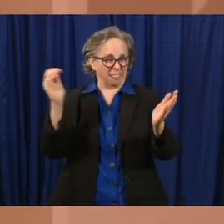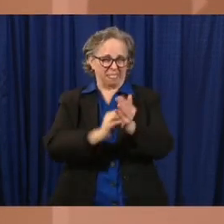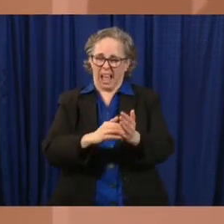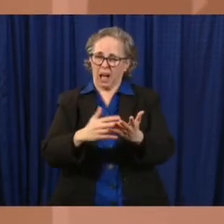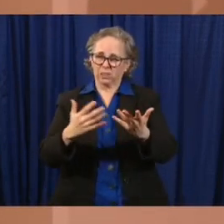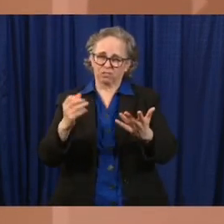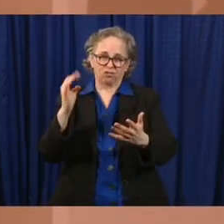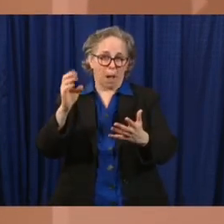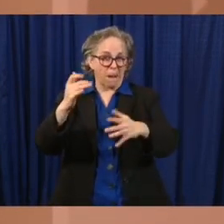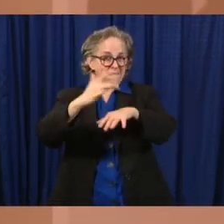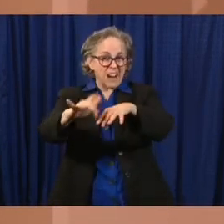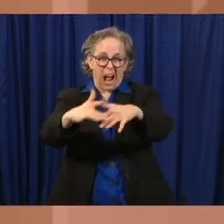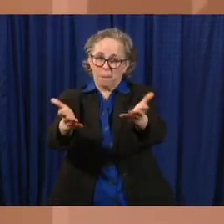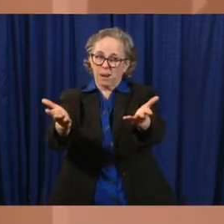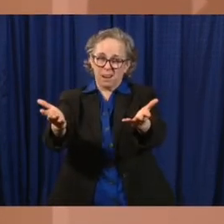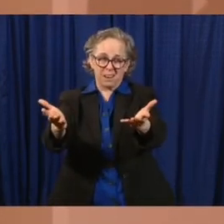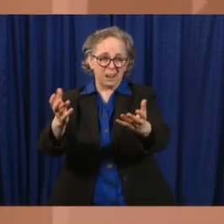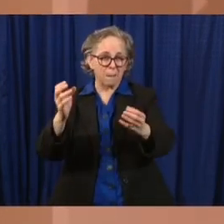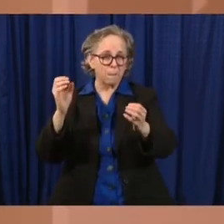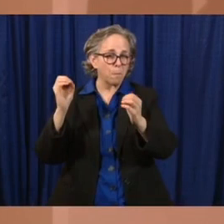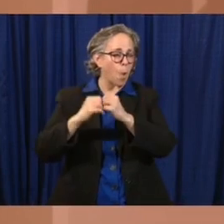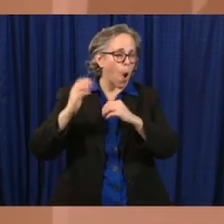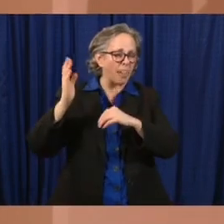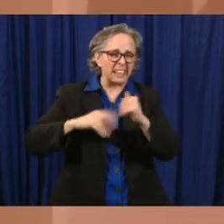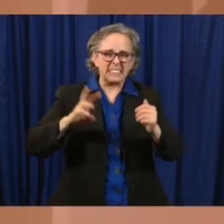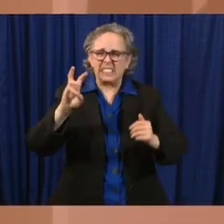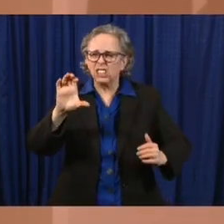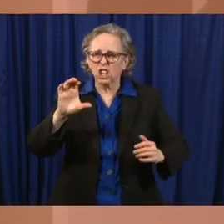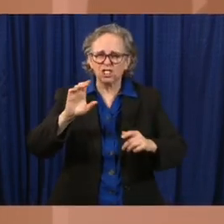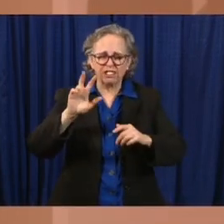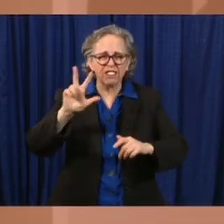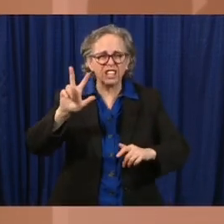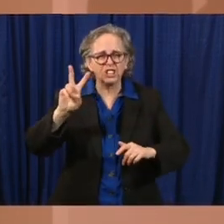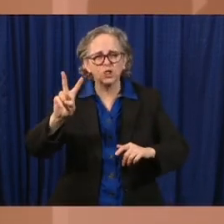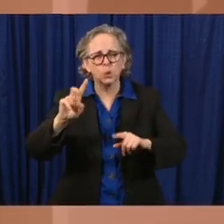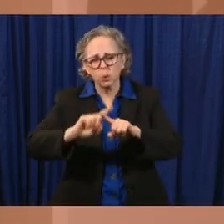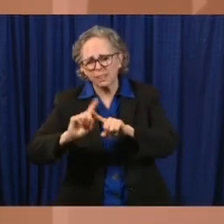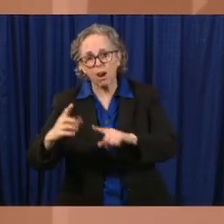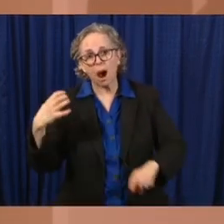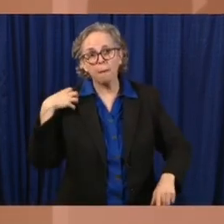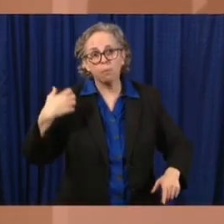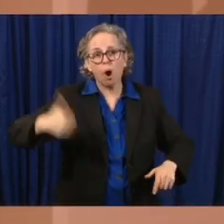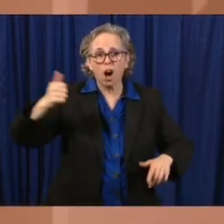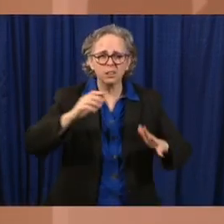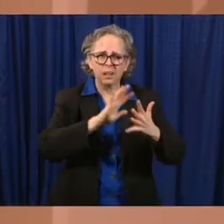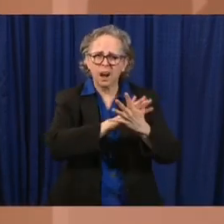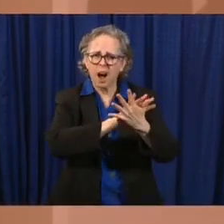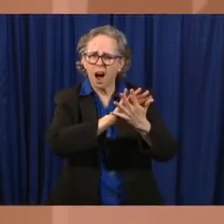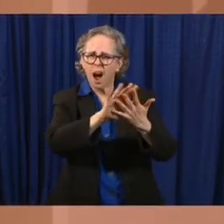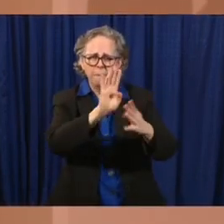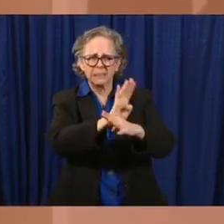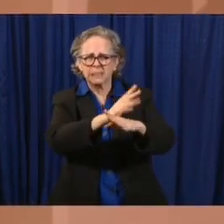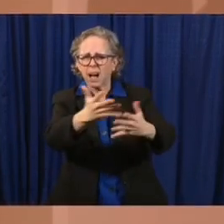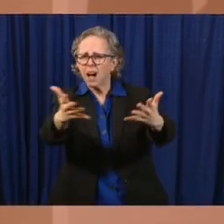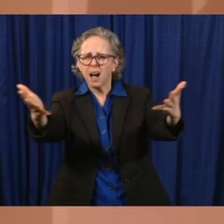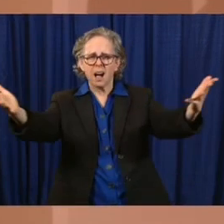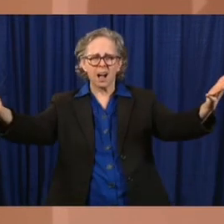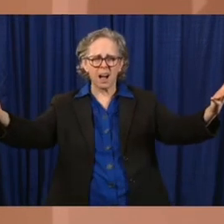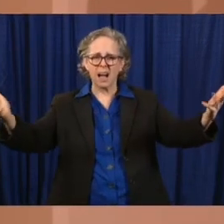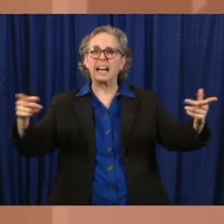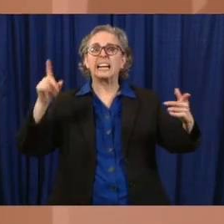having difficulty serving people in this crisis without a sufficient number of